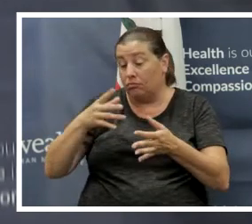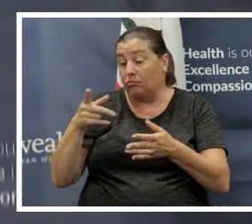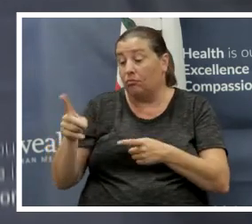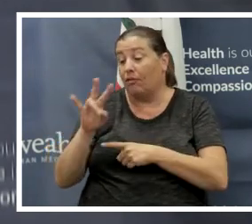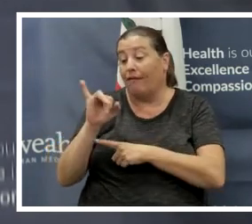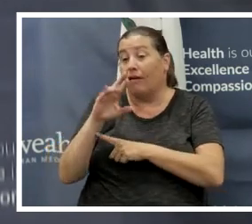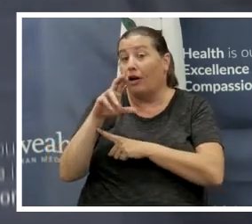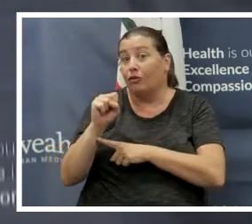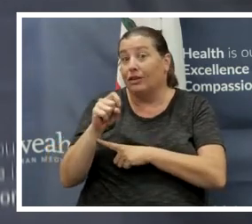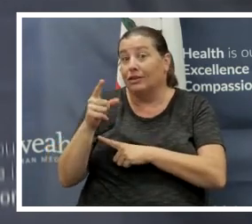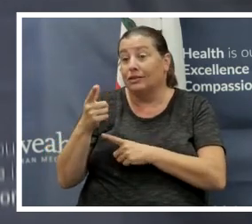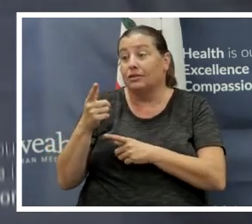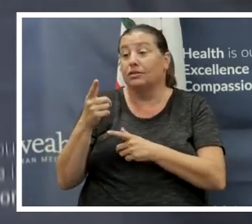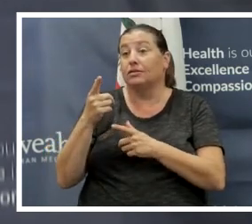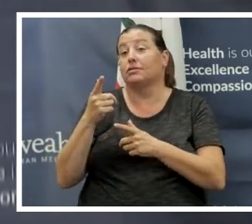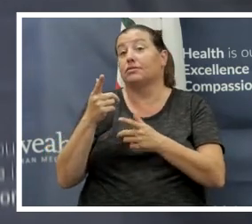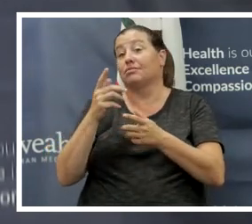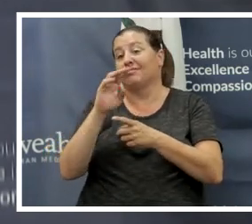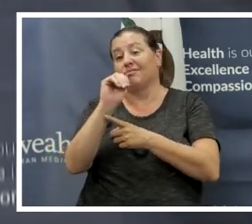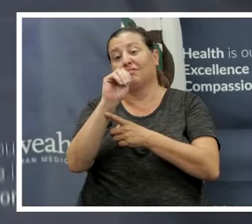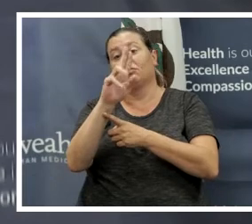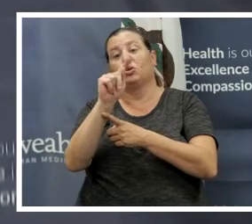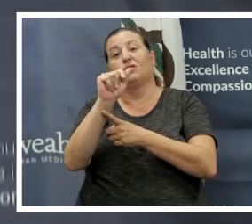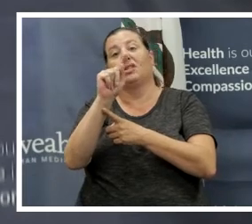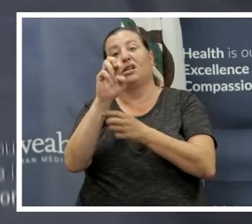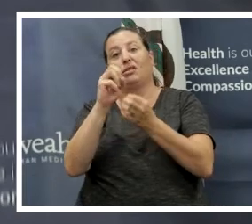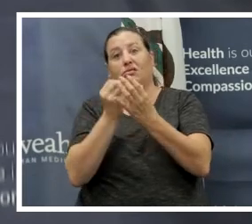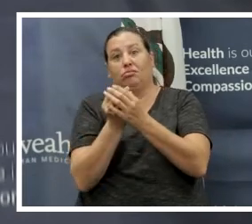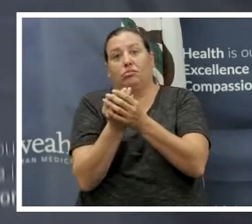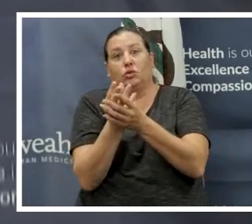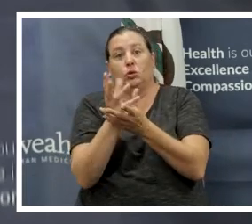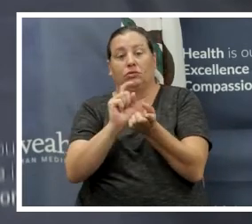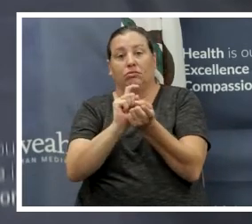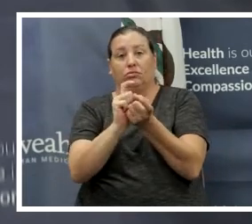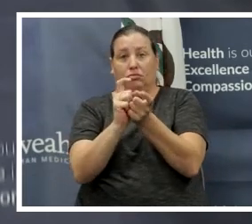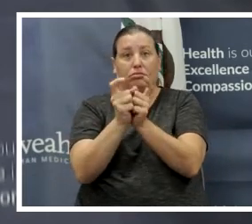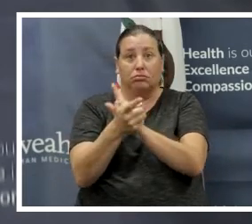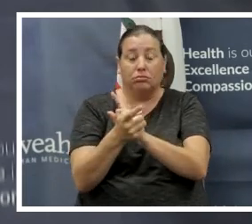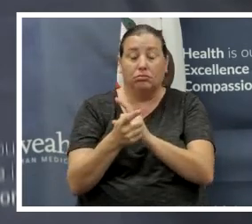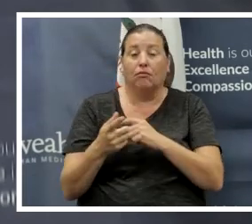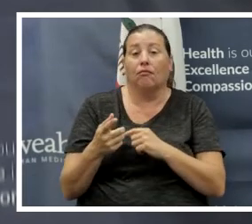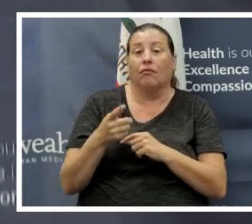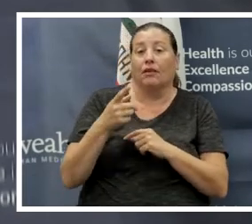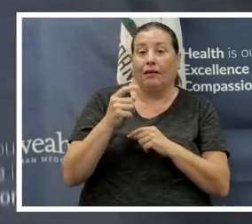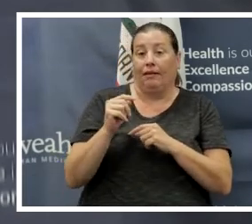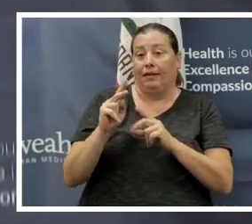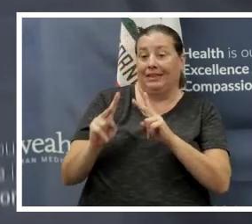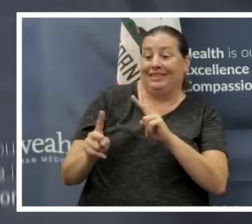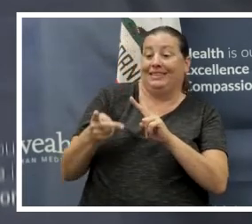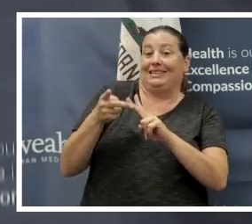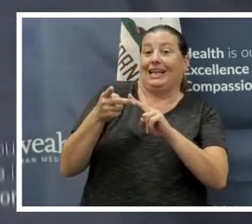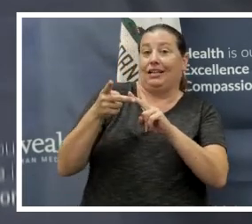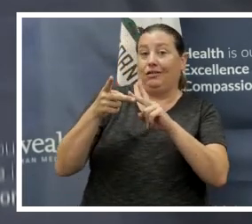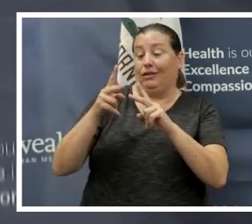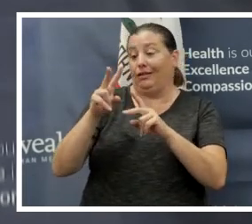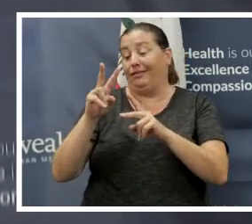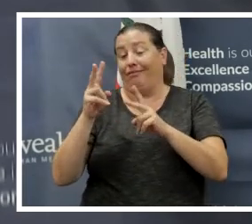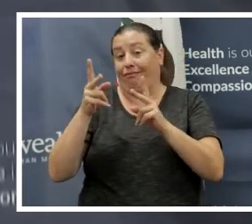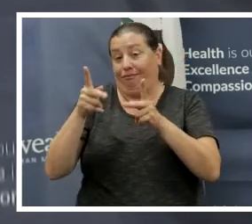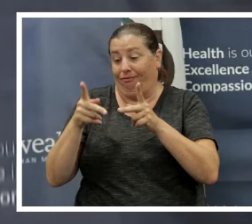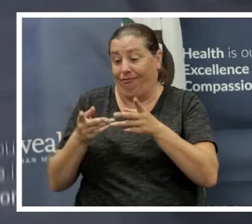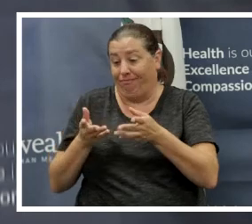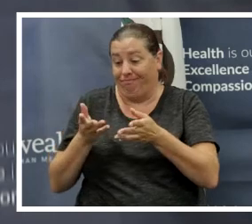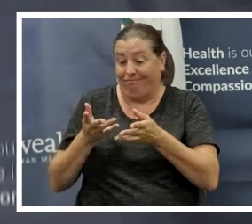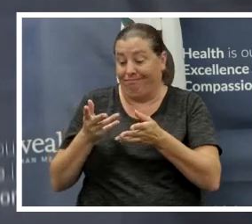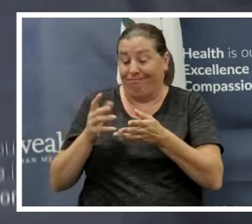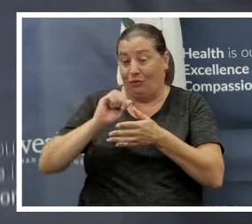as most viruses do, they mutate, and that the second version that this individual contracted actually was a